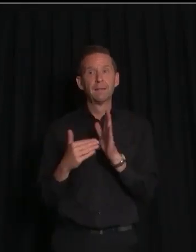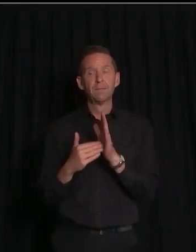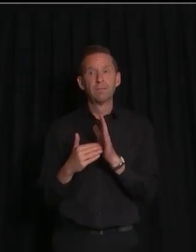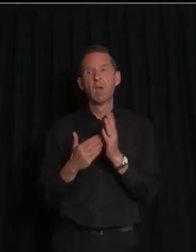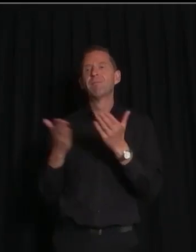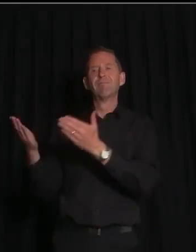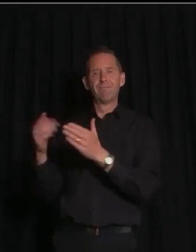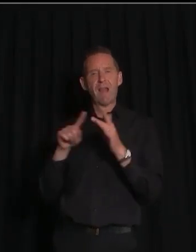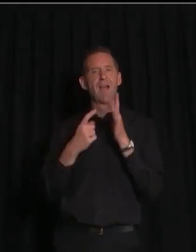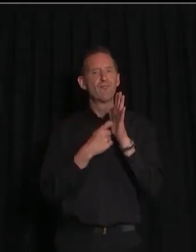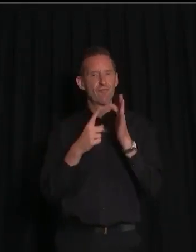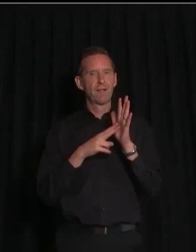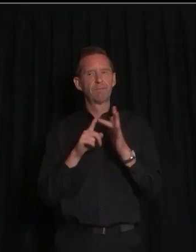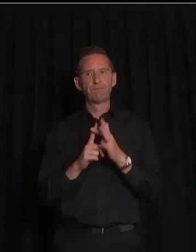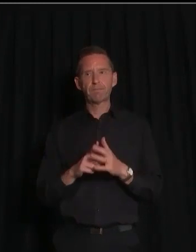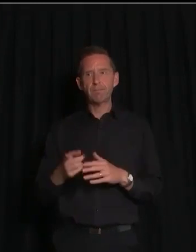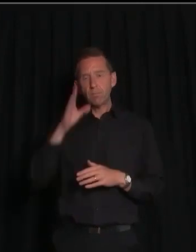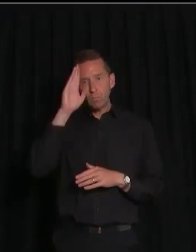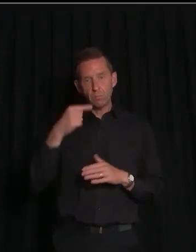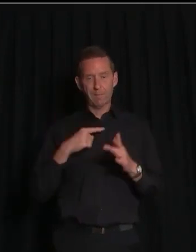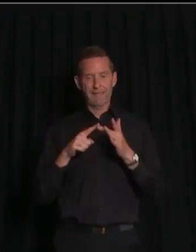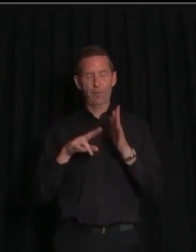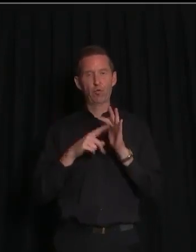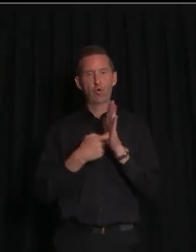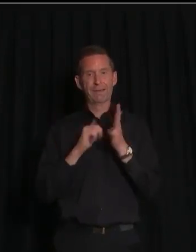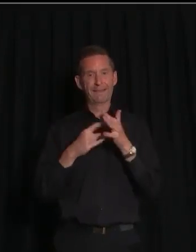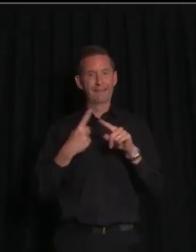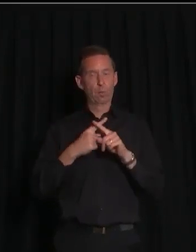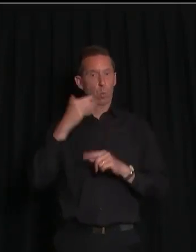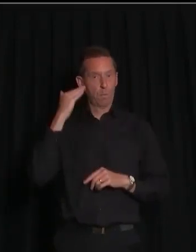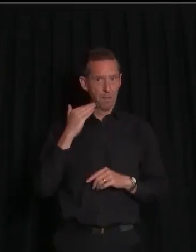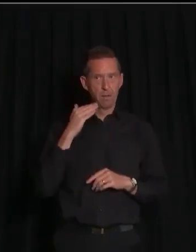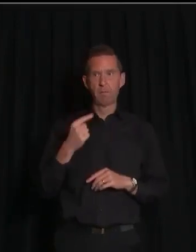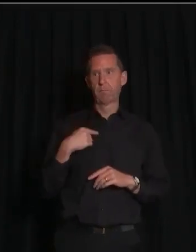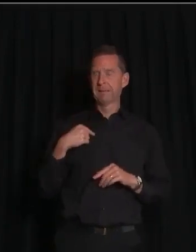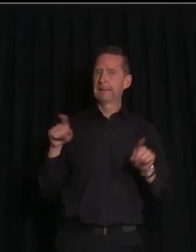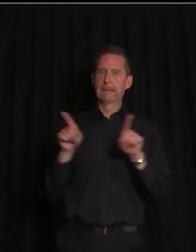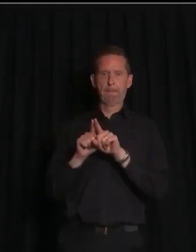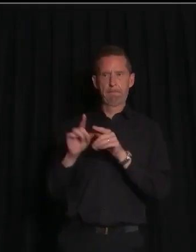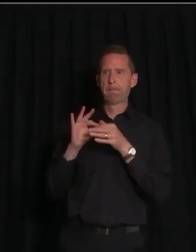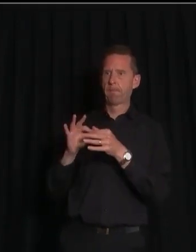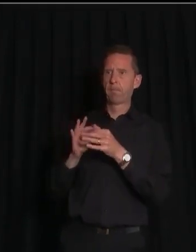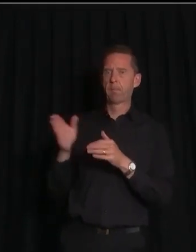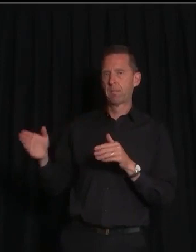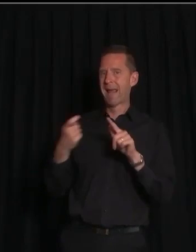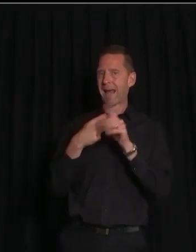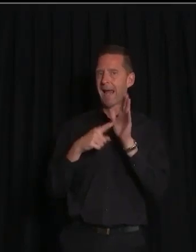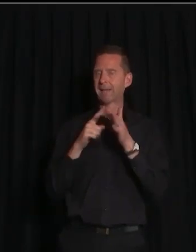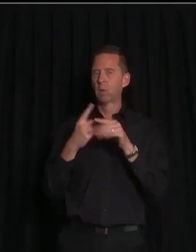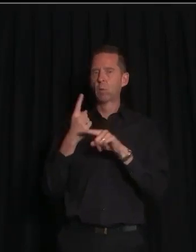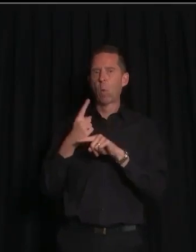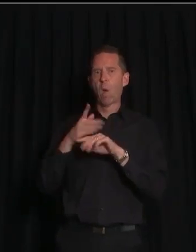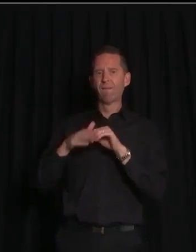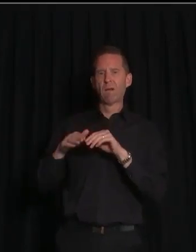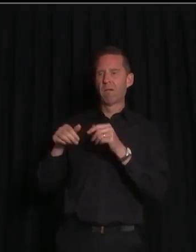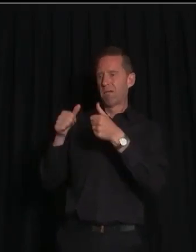Okay. So I'm an intersex woman, and I totally can relate to what you have said about the stereotypes.